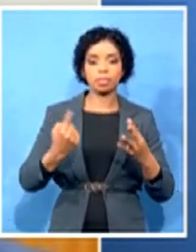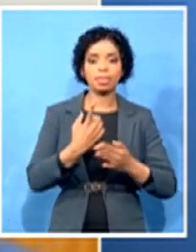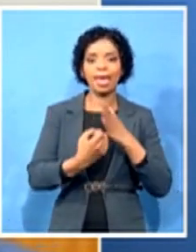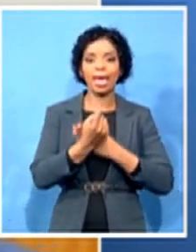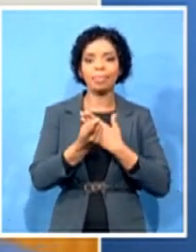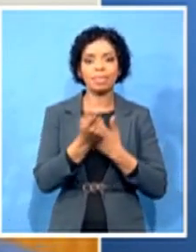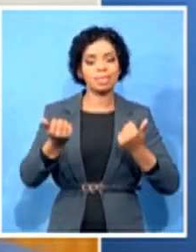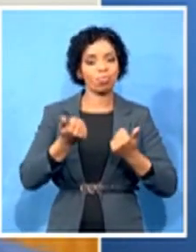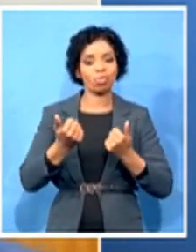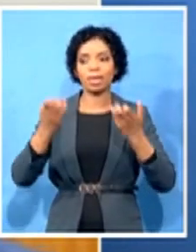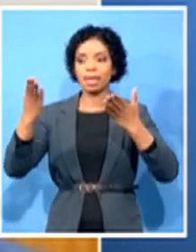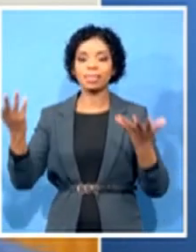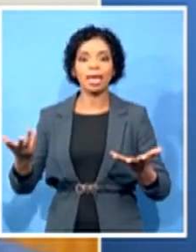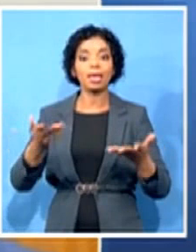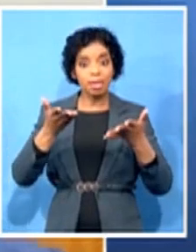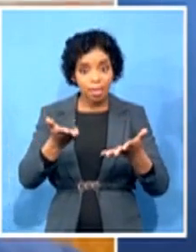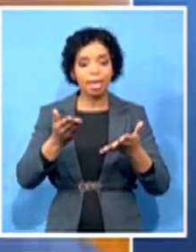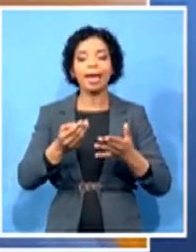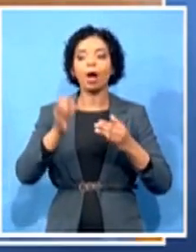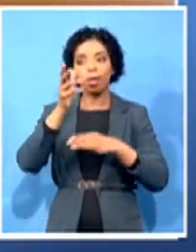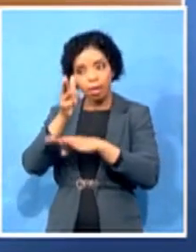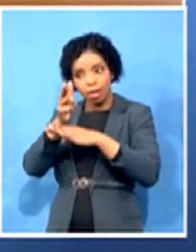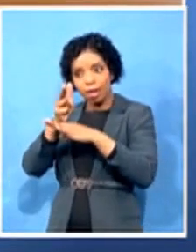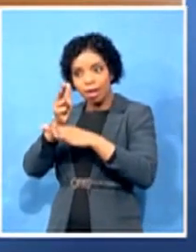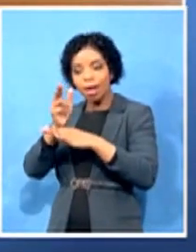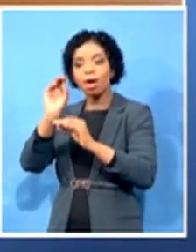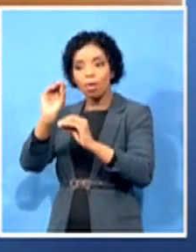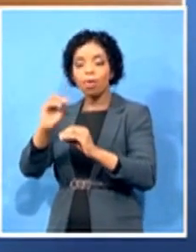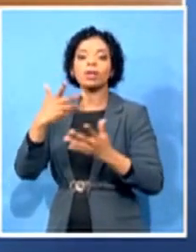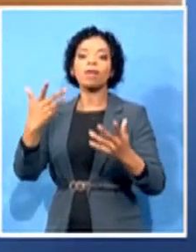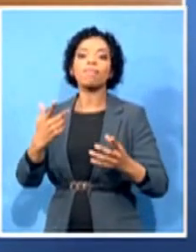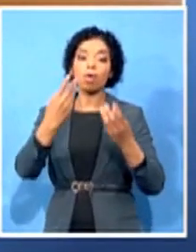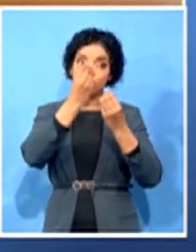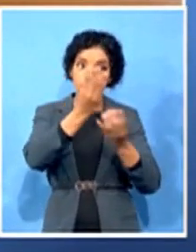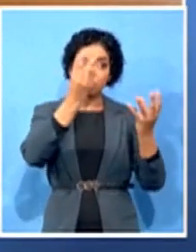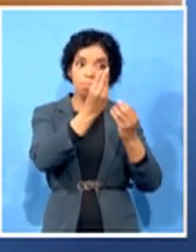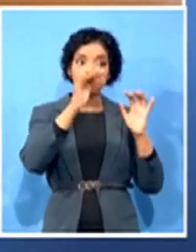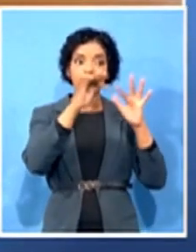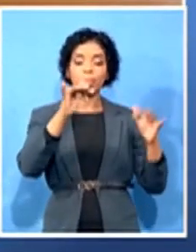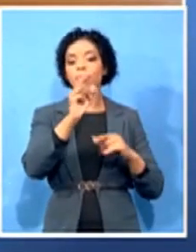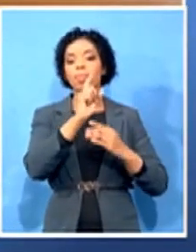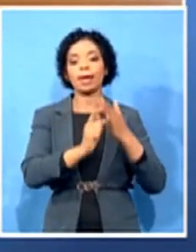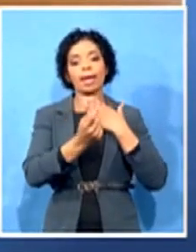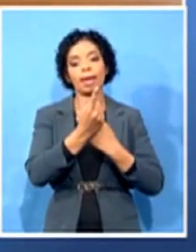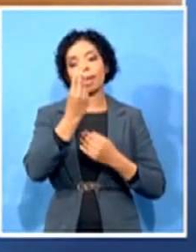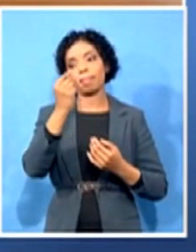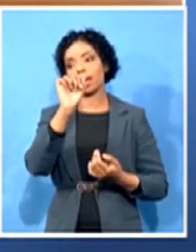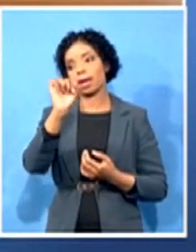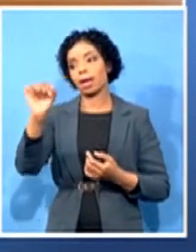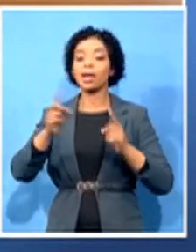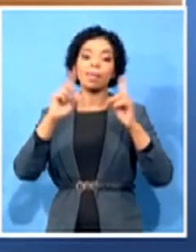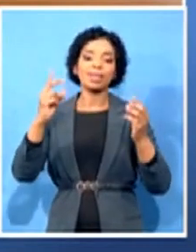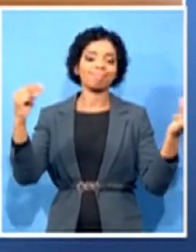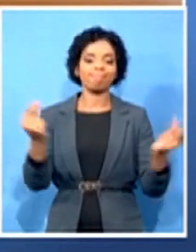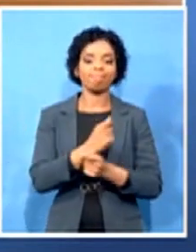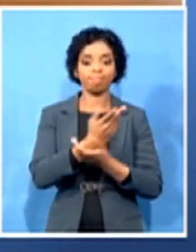sure that the public knows what's happening to their money. And unfortunately for these blokes, the media houses got the information there, and it was out. It's